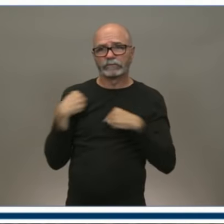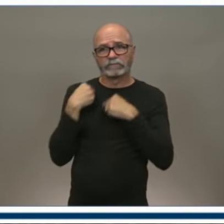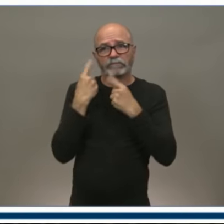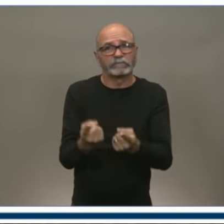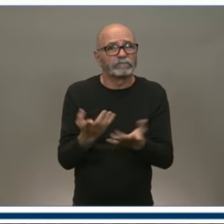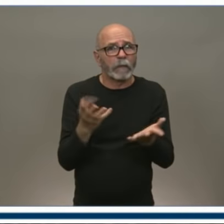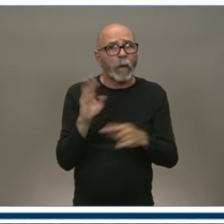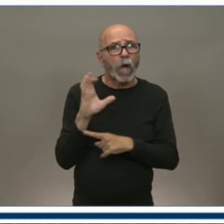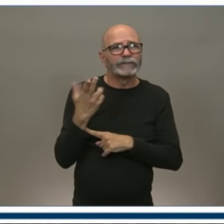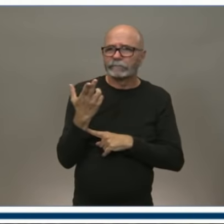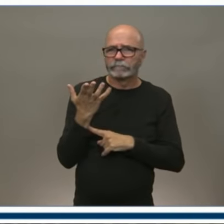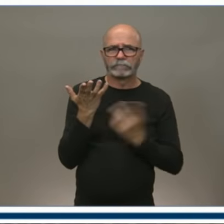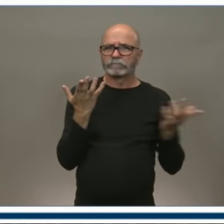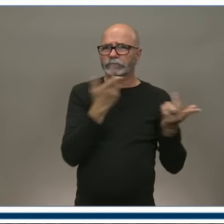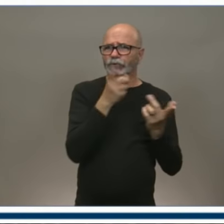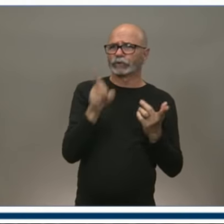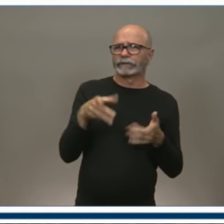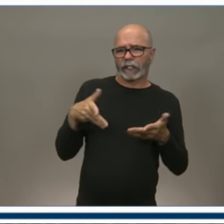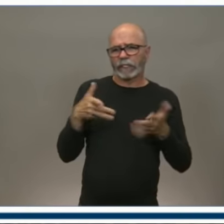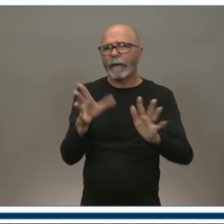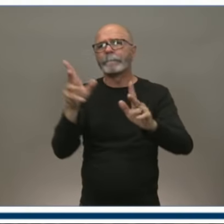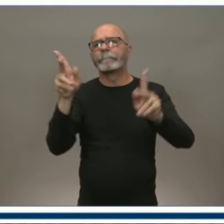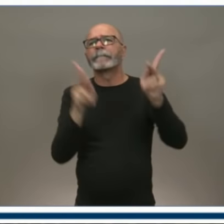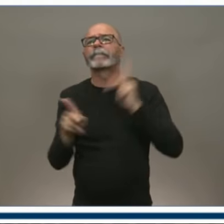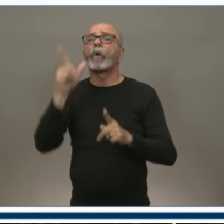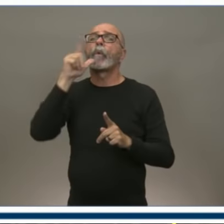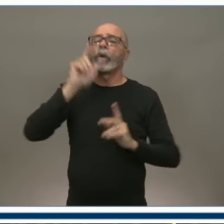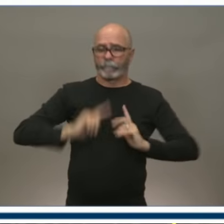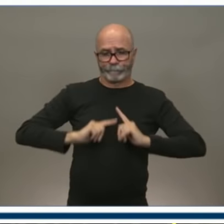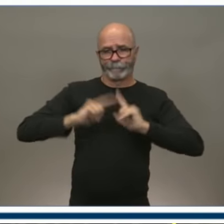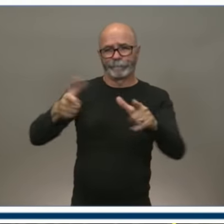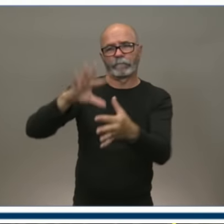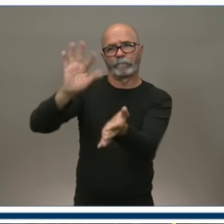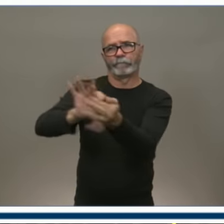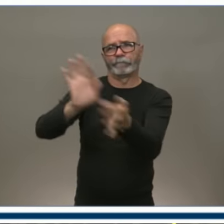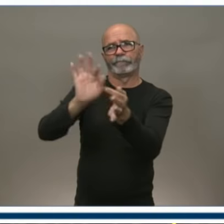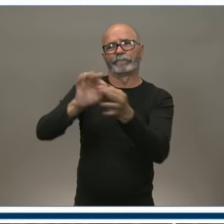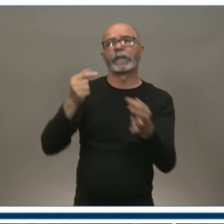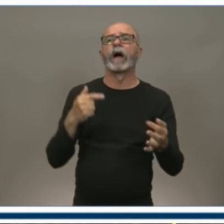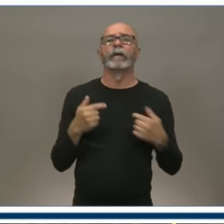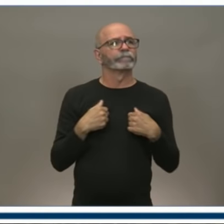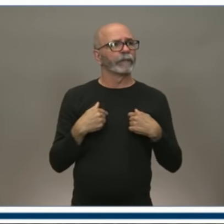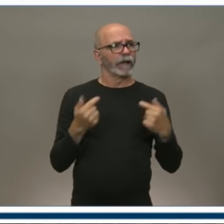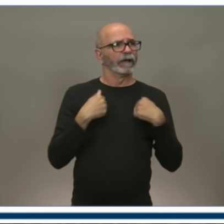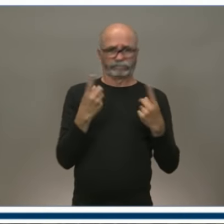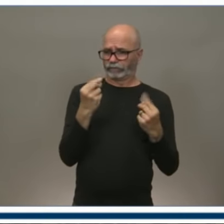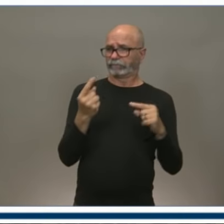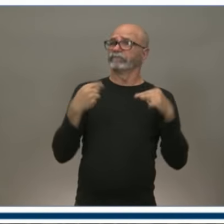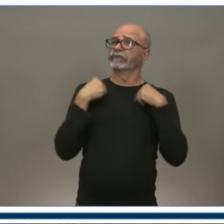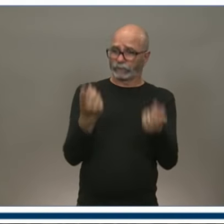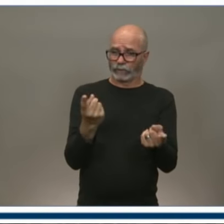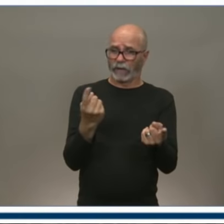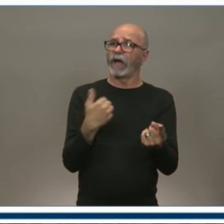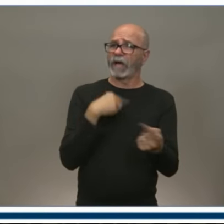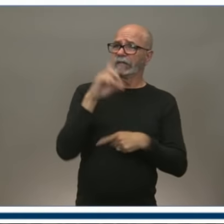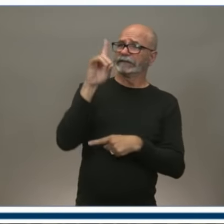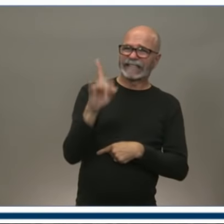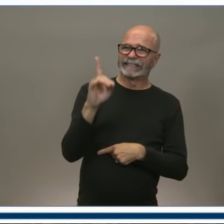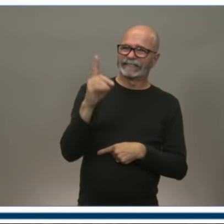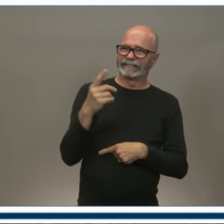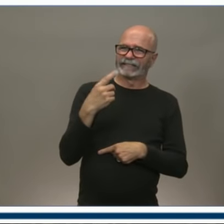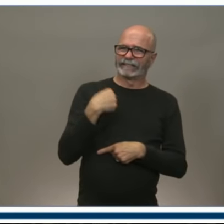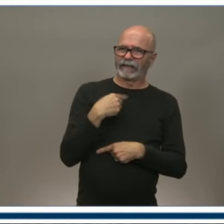your successor to answer those questions about what you and your government have done. I don't know if my successor will have to answer